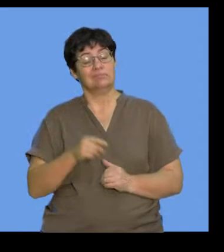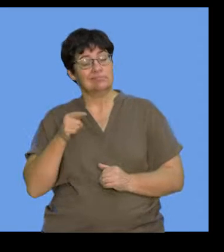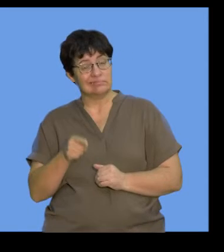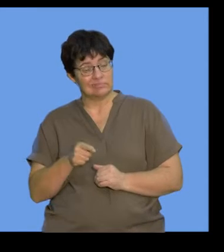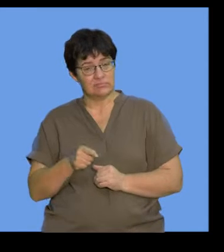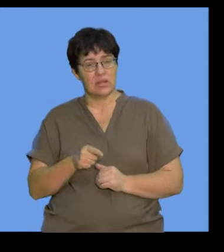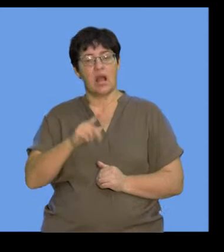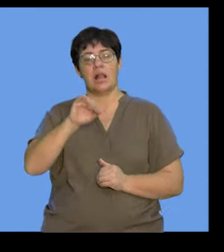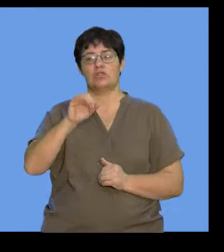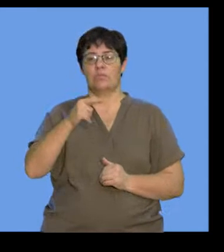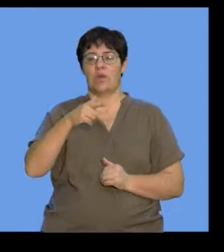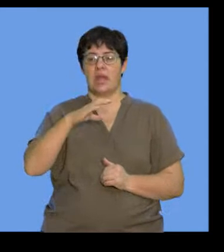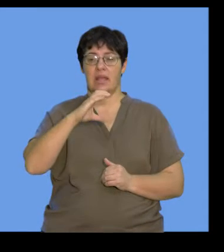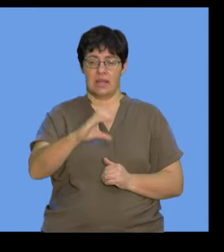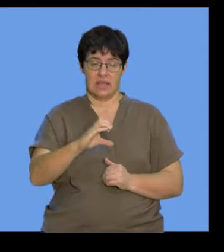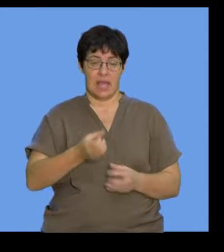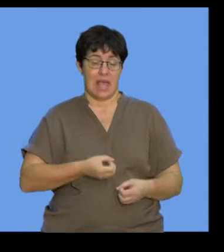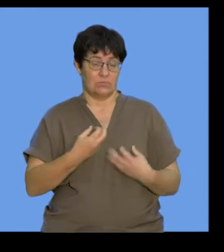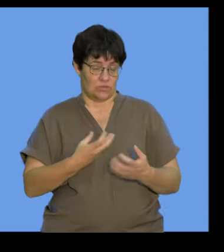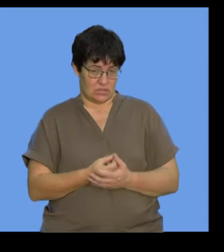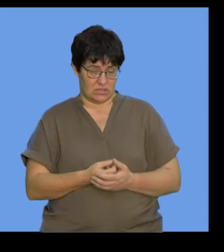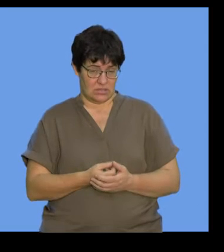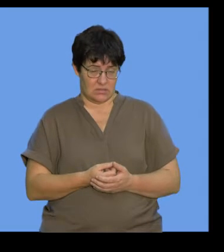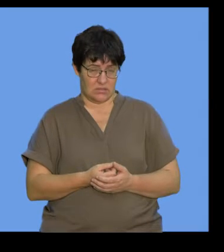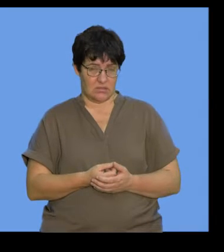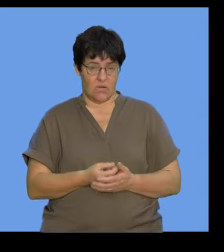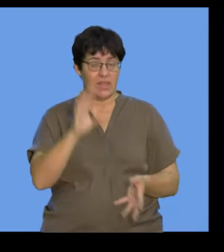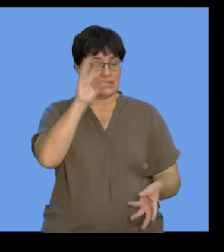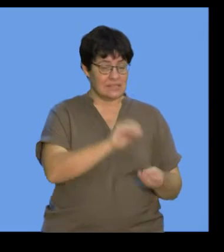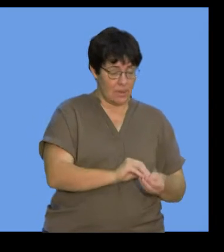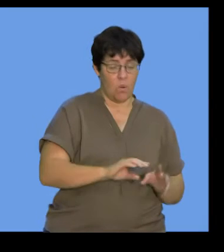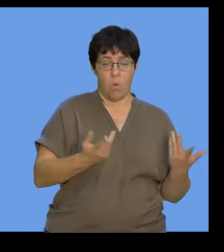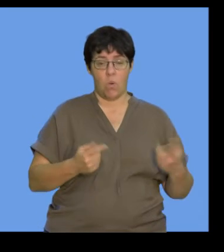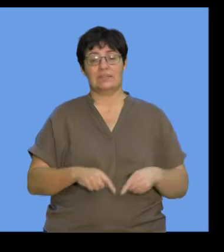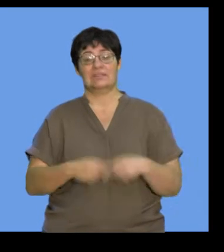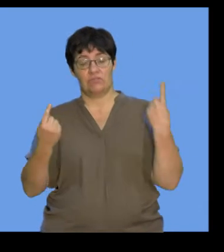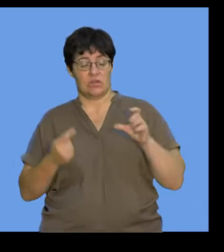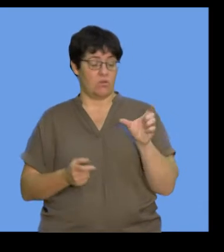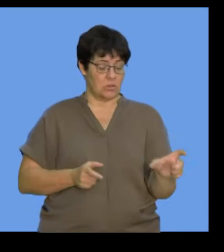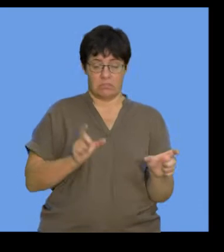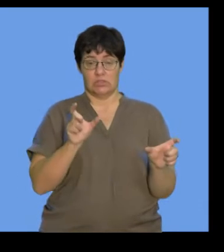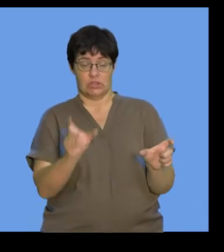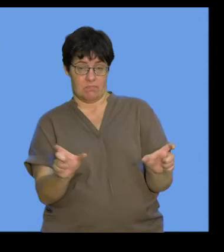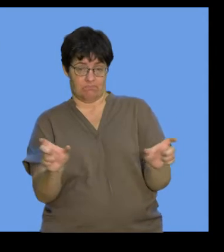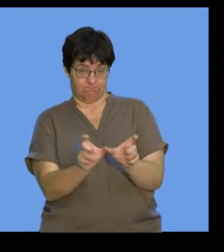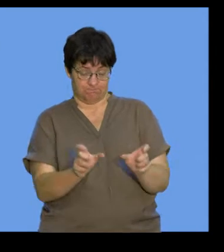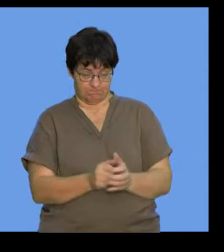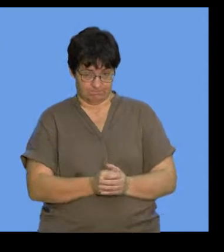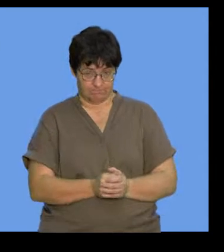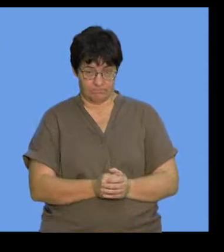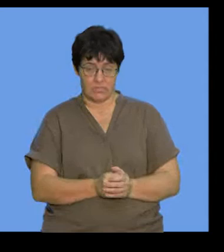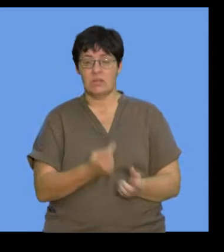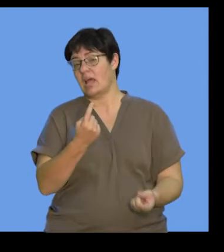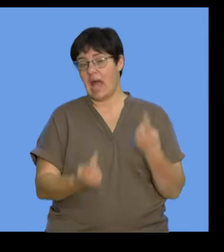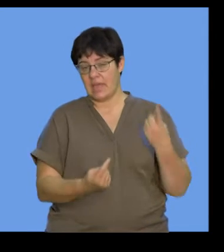be an algebraic expression of the sum or difference of 2 terms, right? So this will be